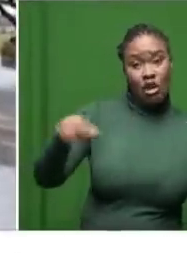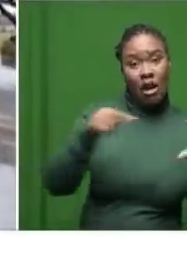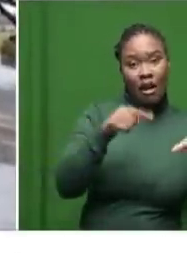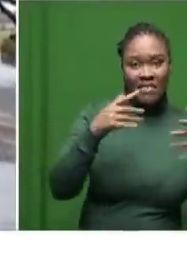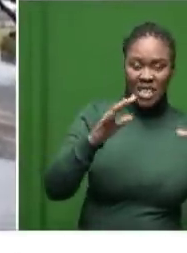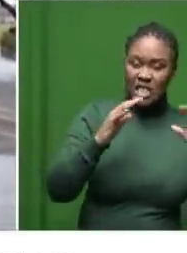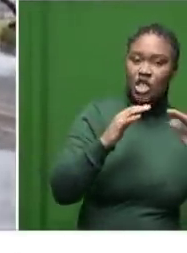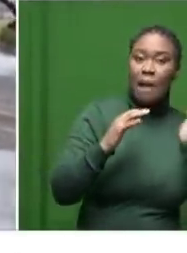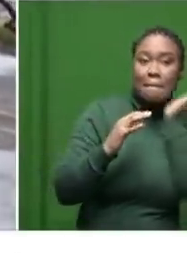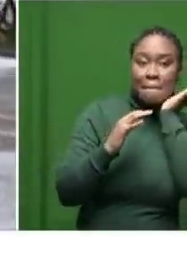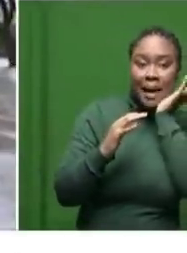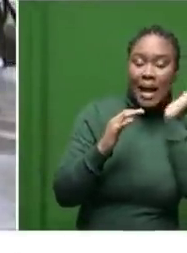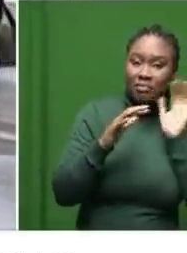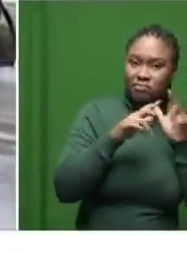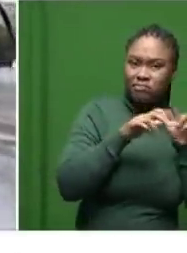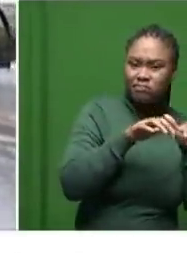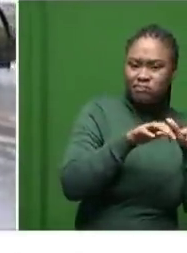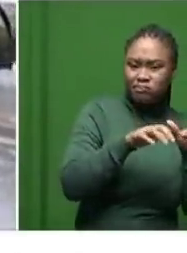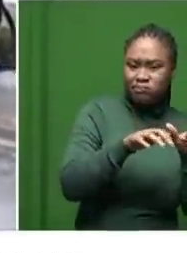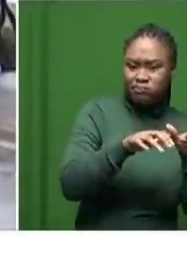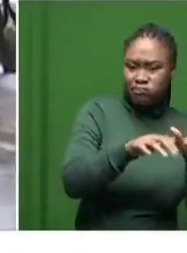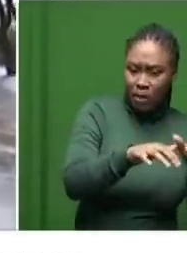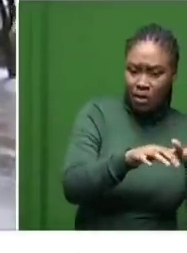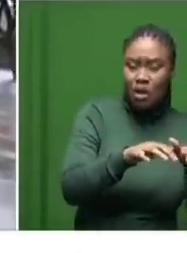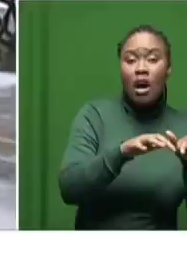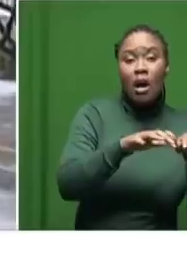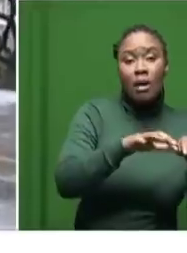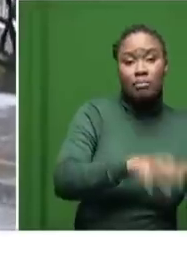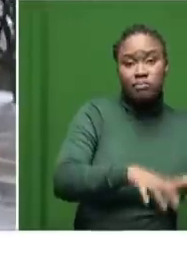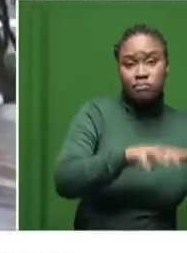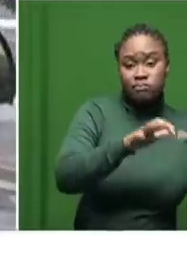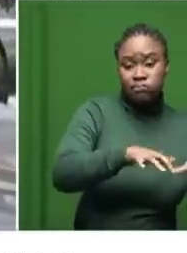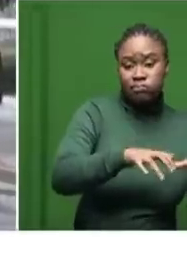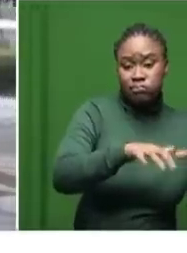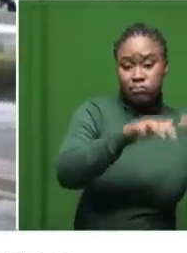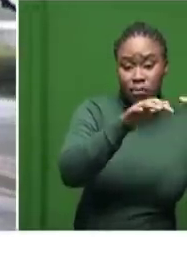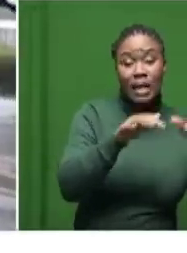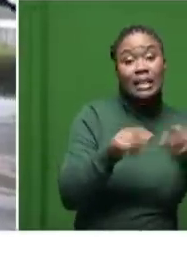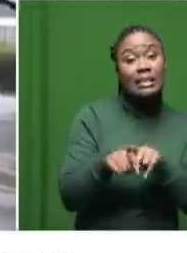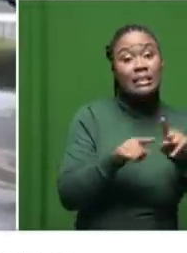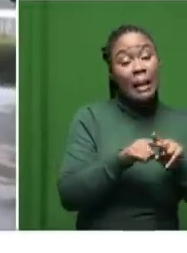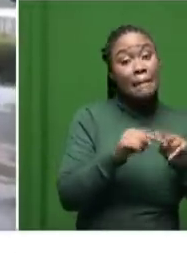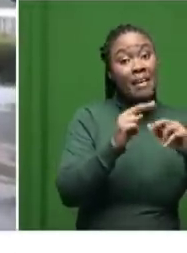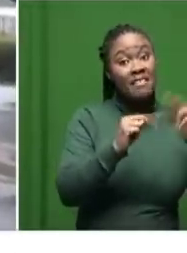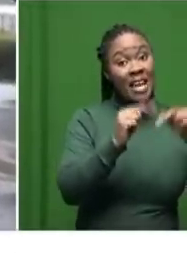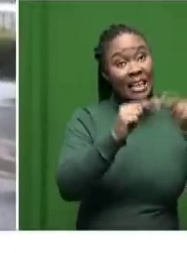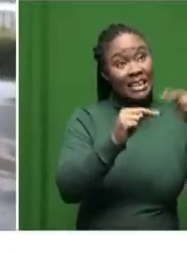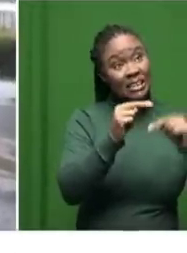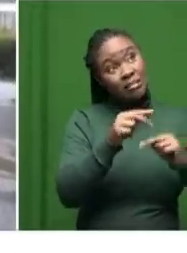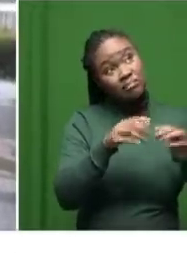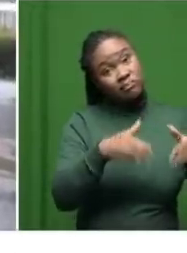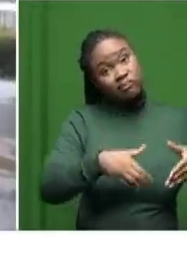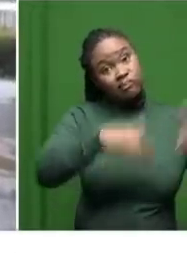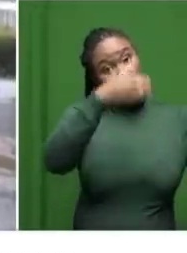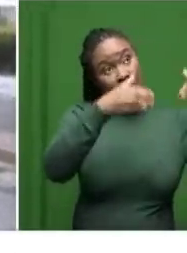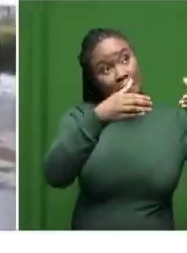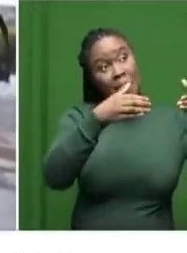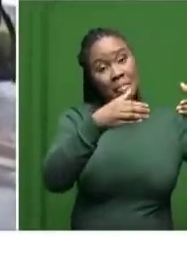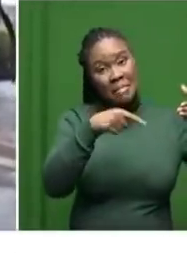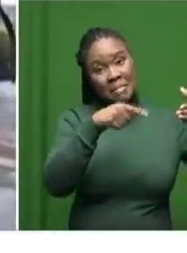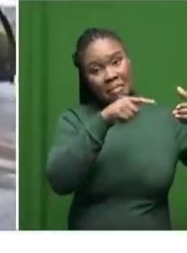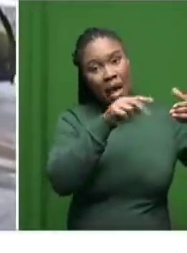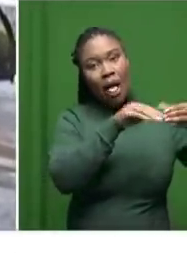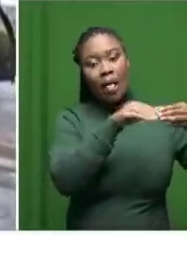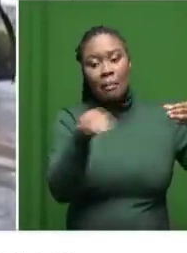rain. Some flats, people living in those flats, they were evacuated last month. Also, we received news that last night people